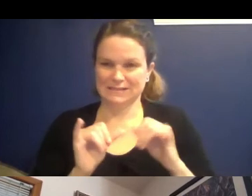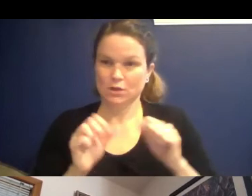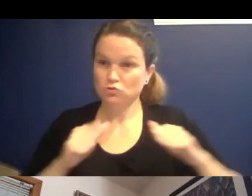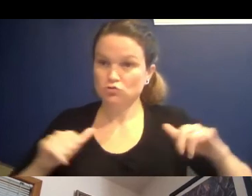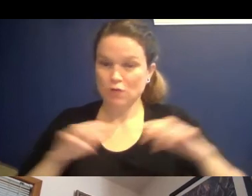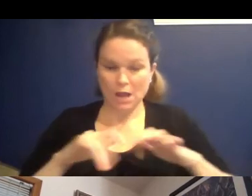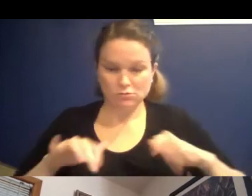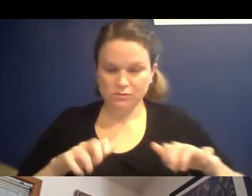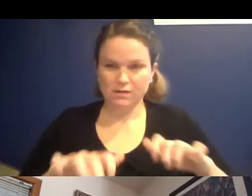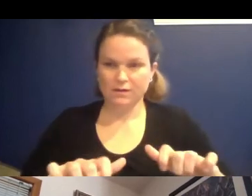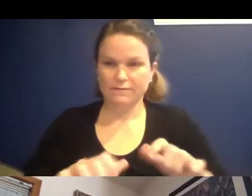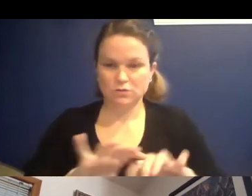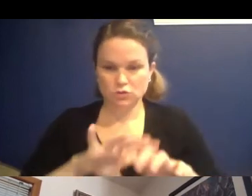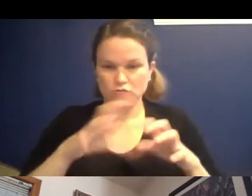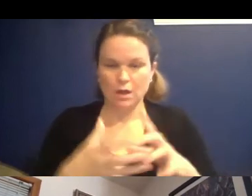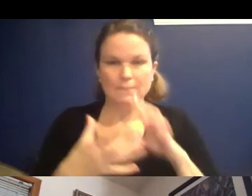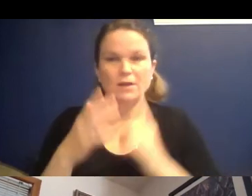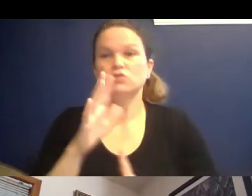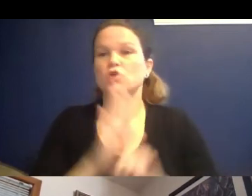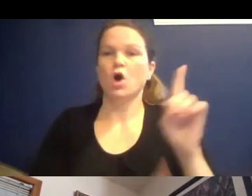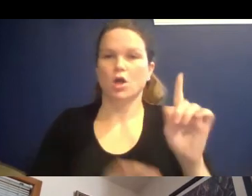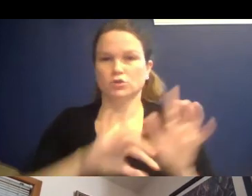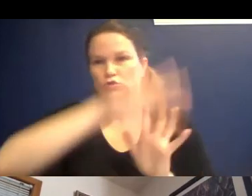a small shrub, and a very tall shrub.